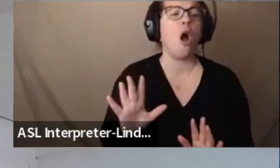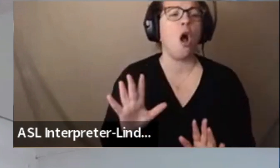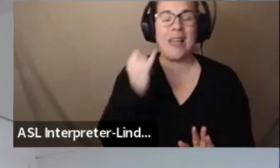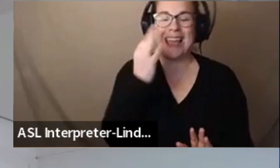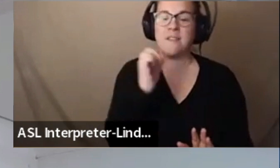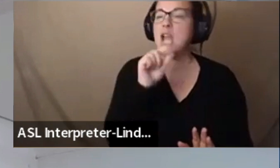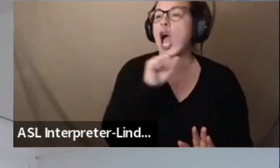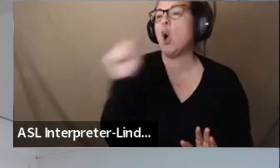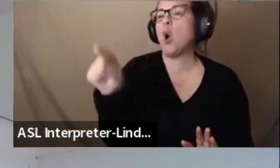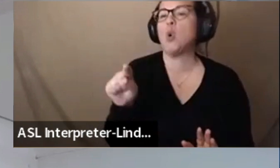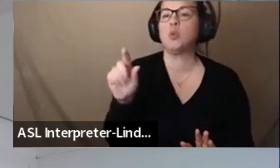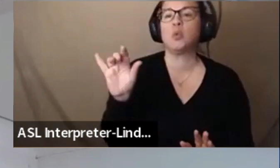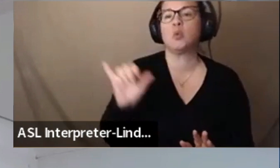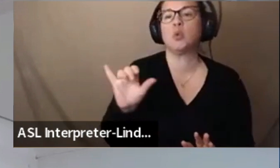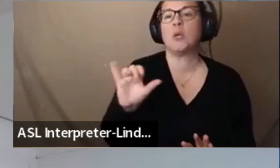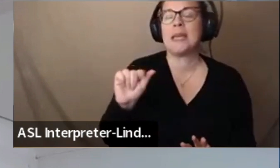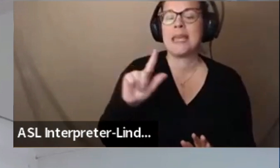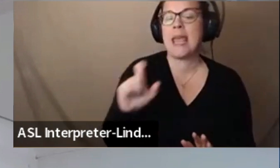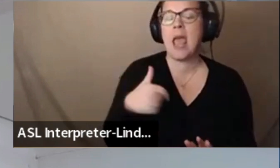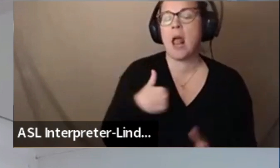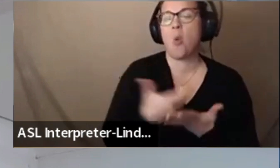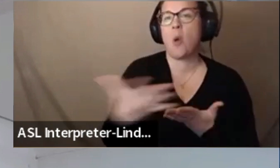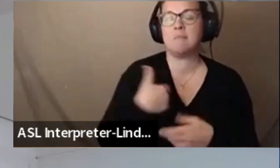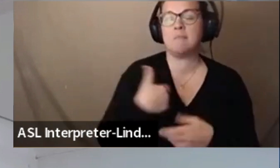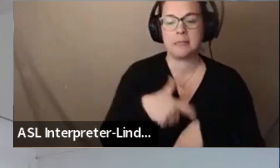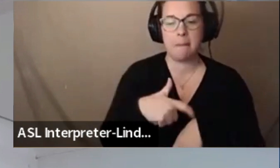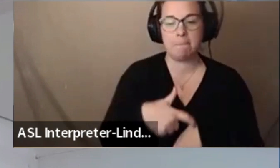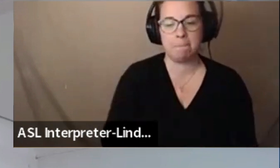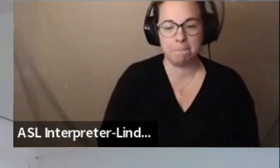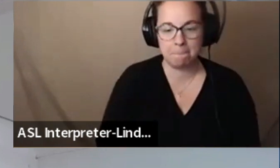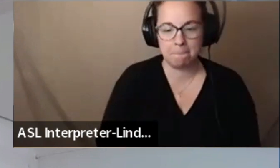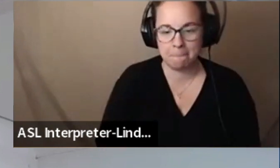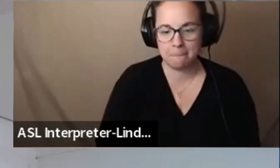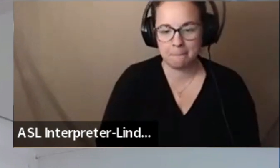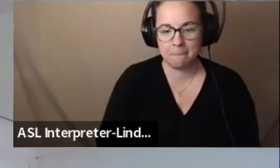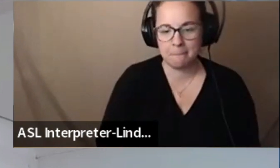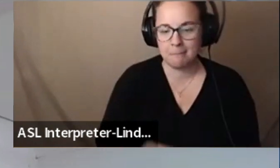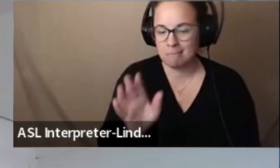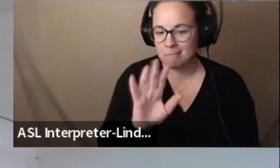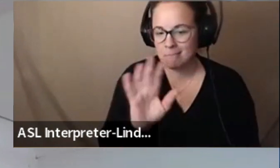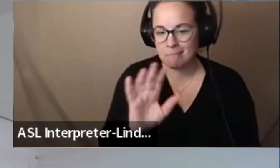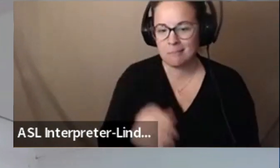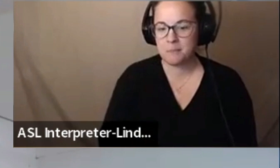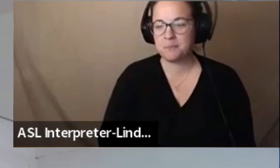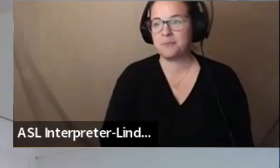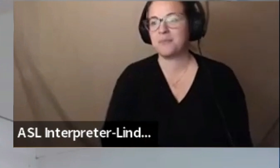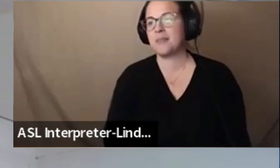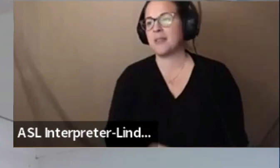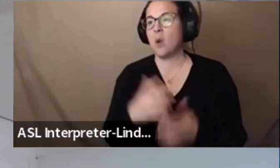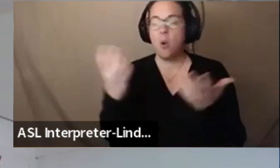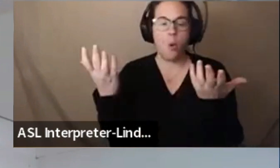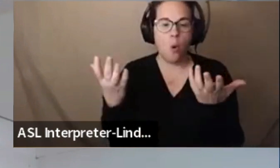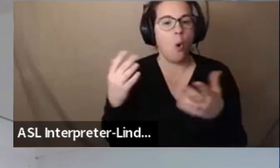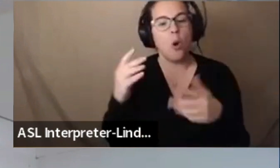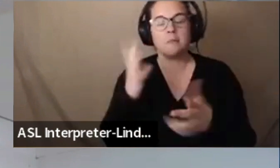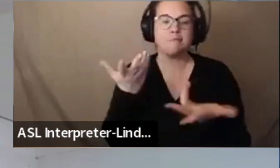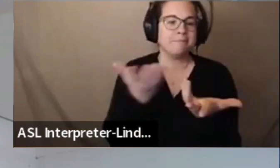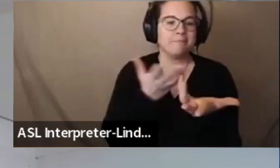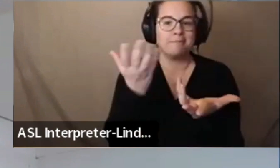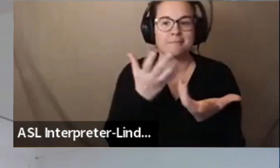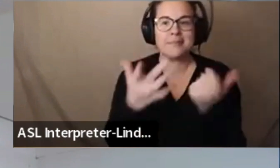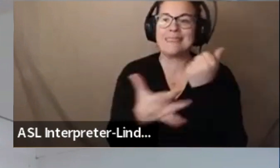or to Cambridge or to a Polytechnic in 1979. They